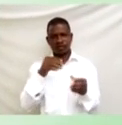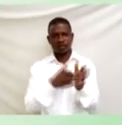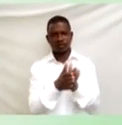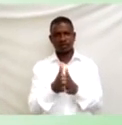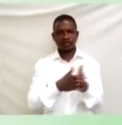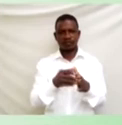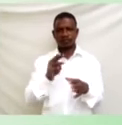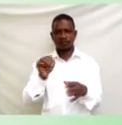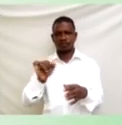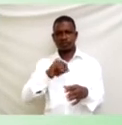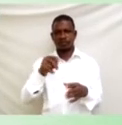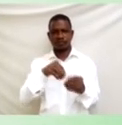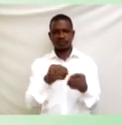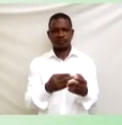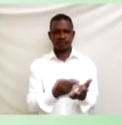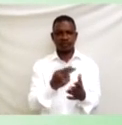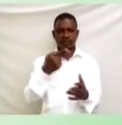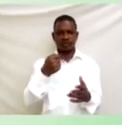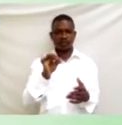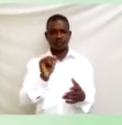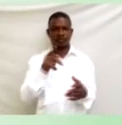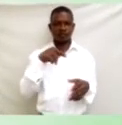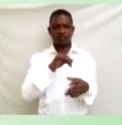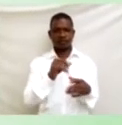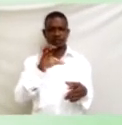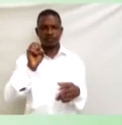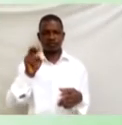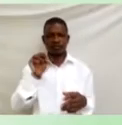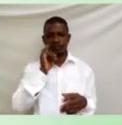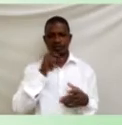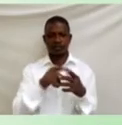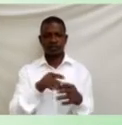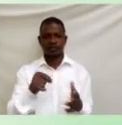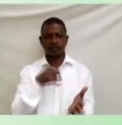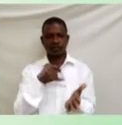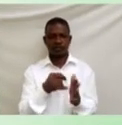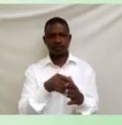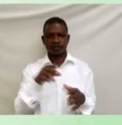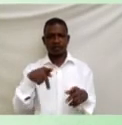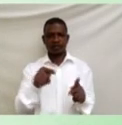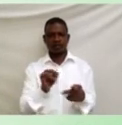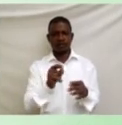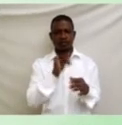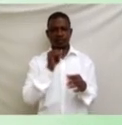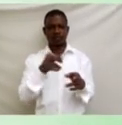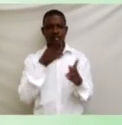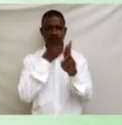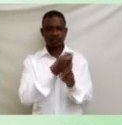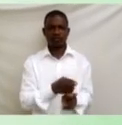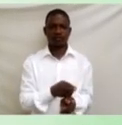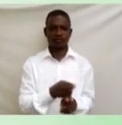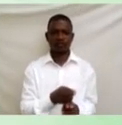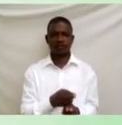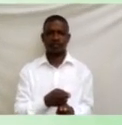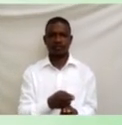2 because of its interest majorly in hypothetical condition and